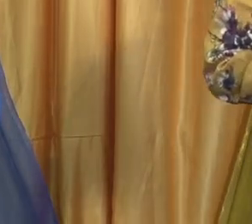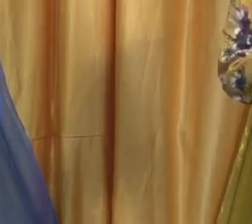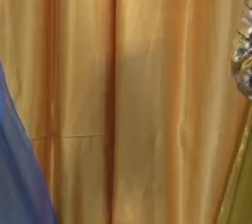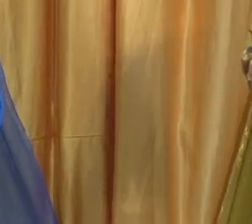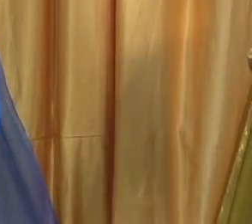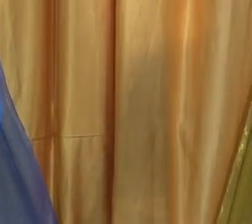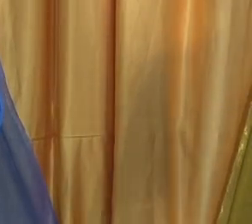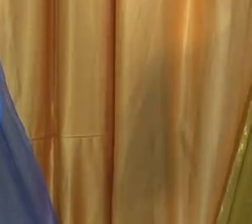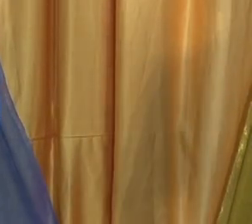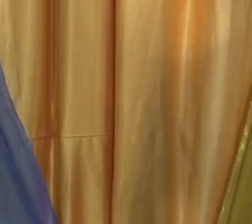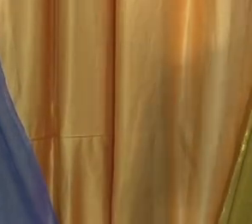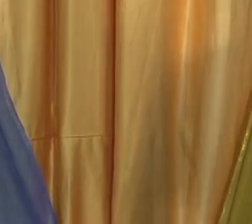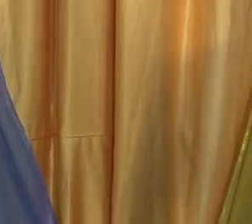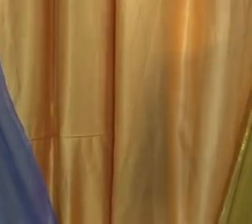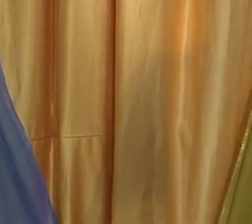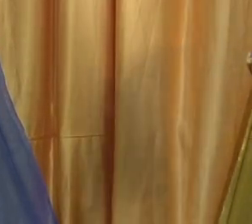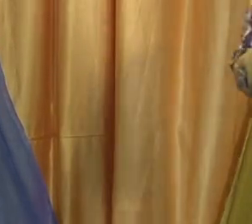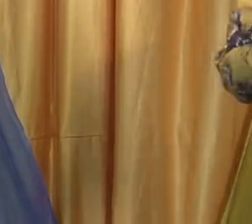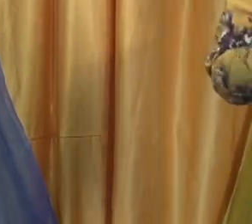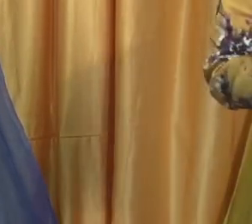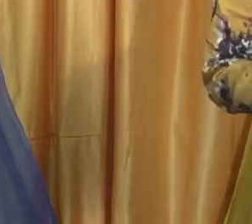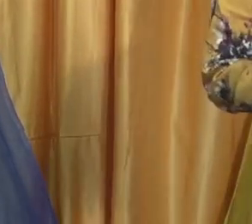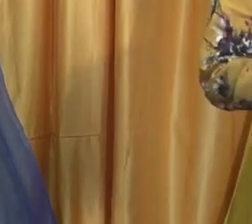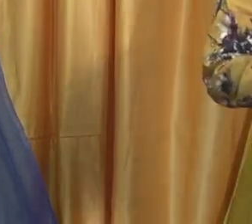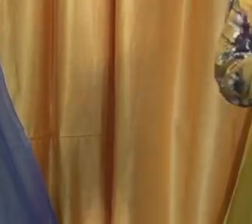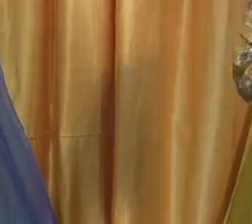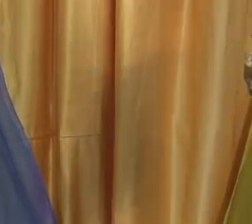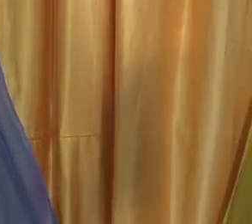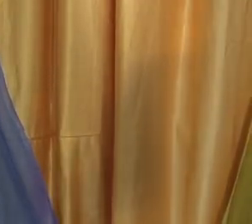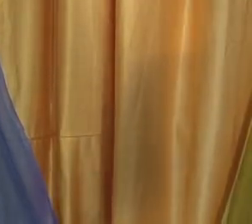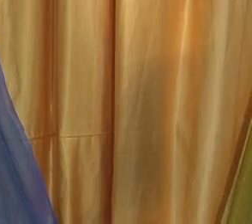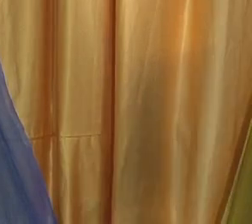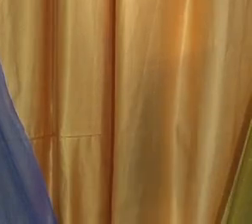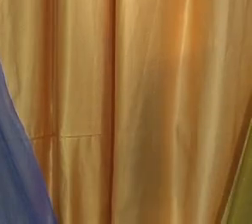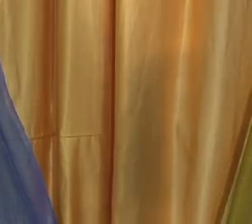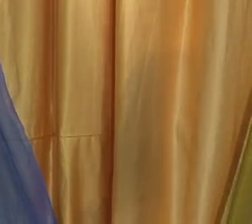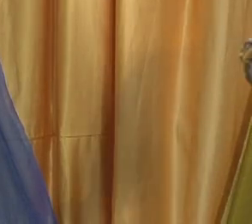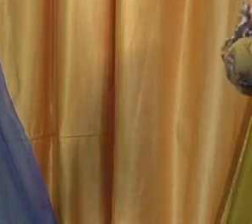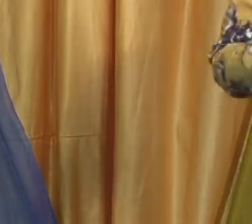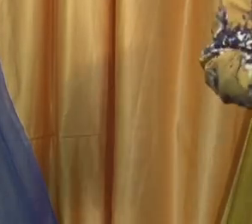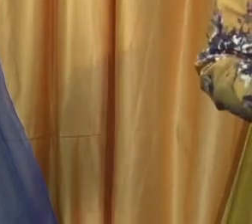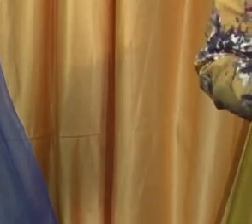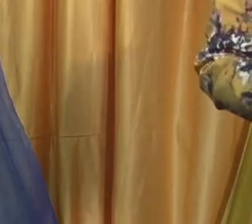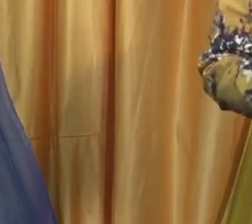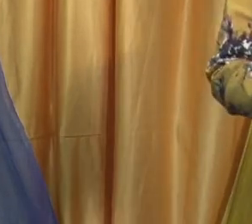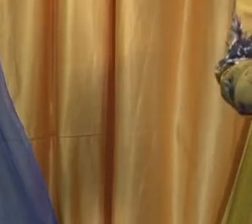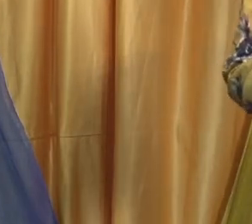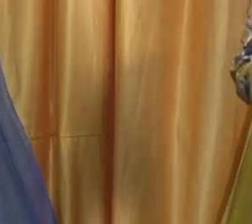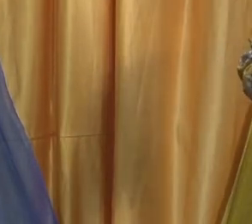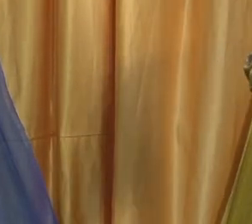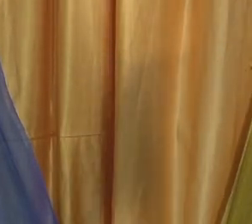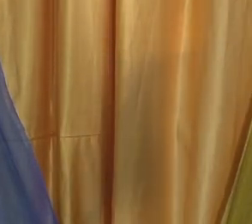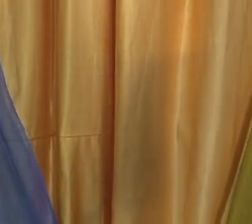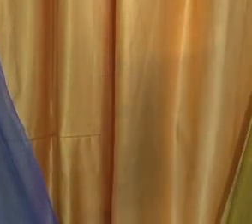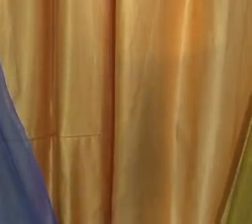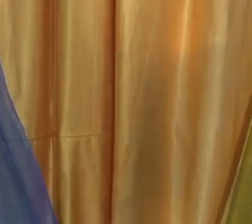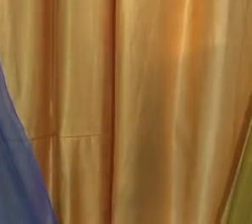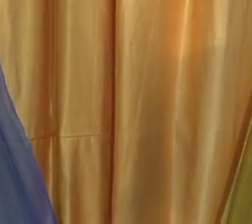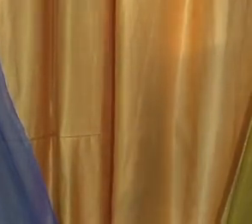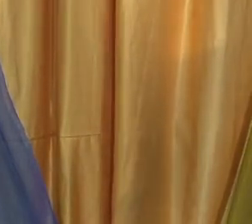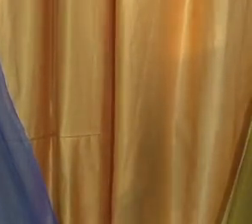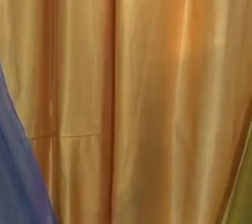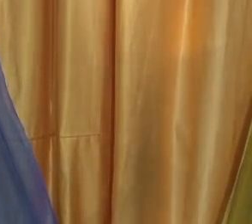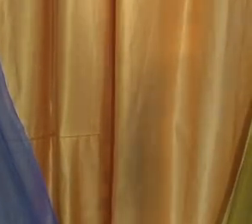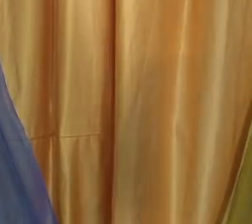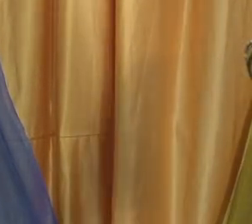bless. Father, O God, and we're here right now, O God, believing for these persons, O God, for Jamal, Jesus. Jesus, for